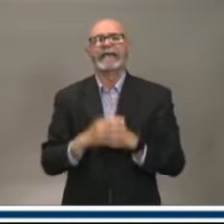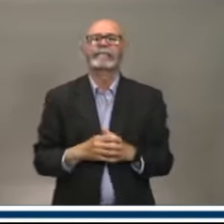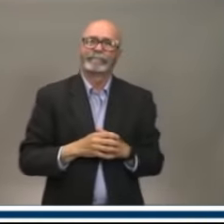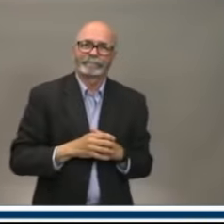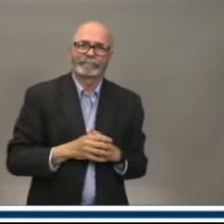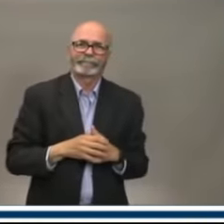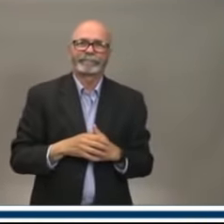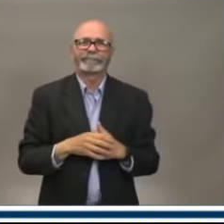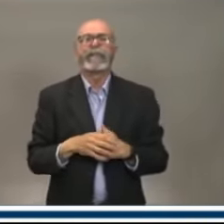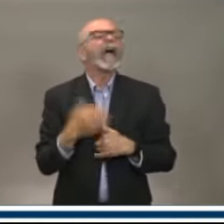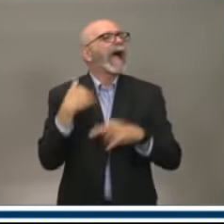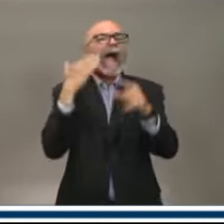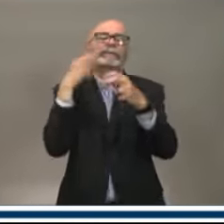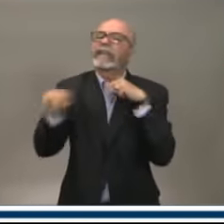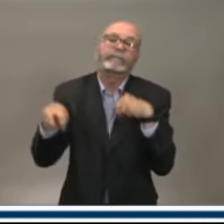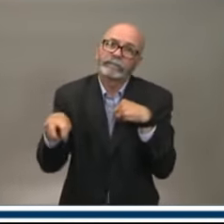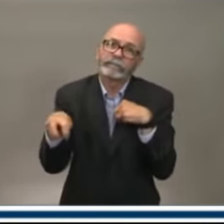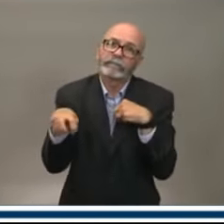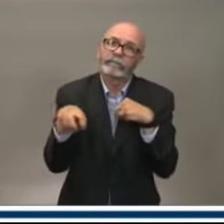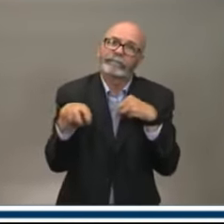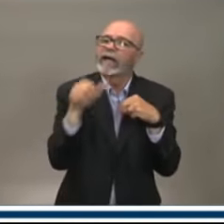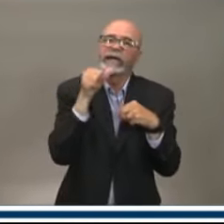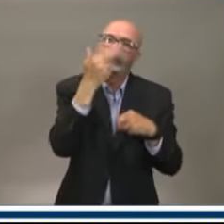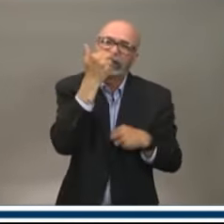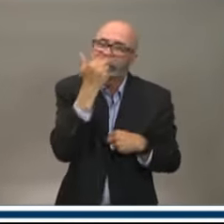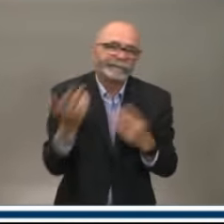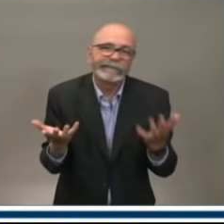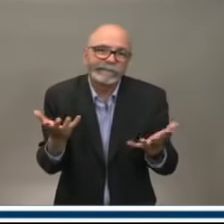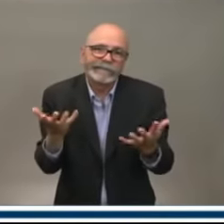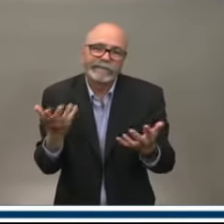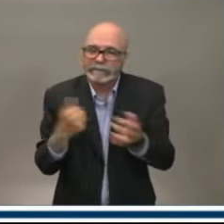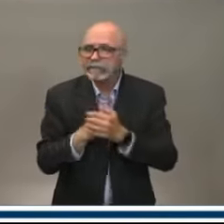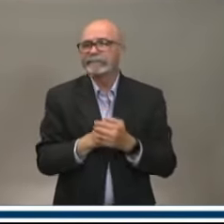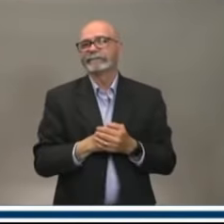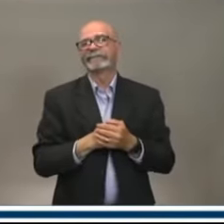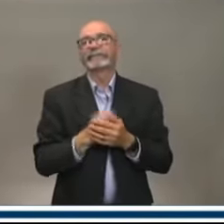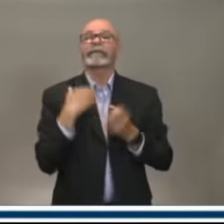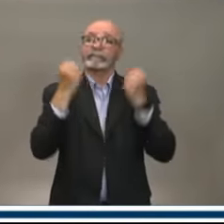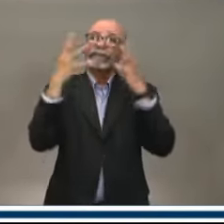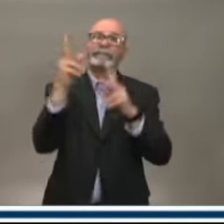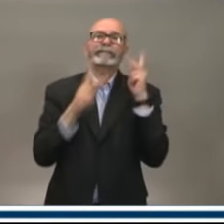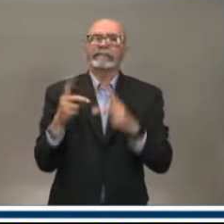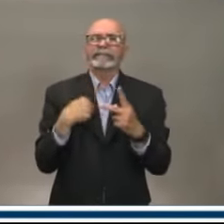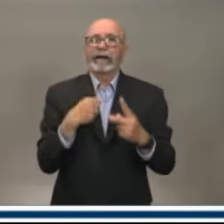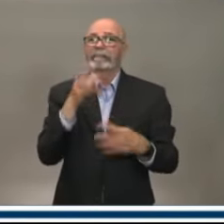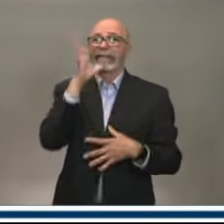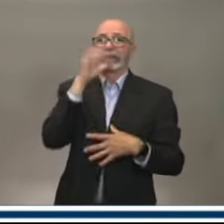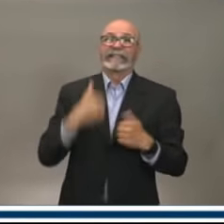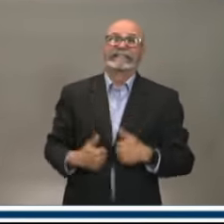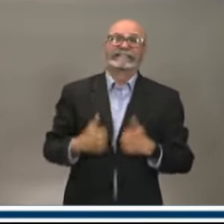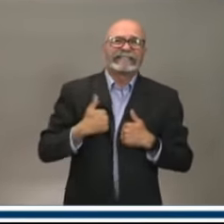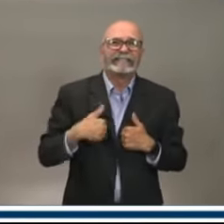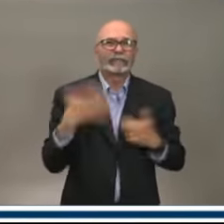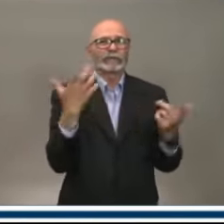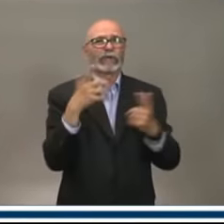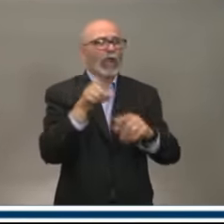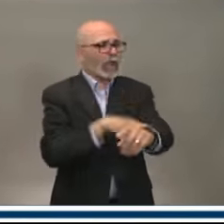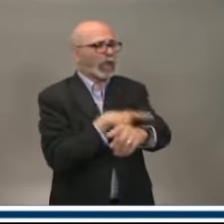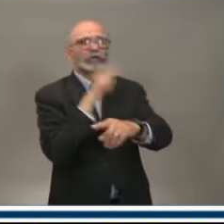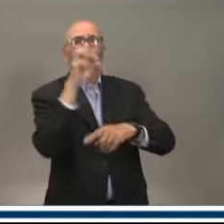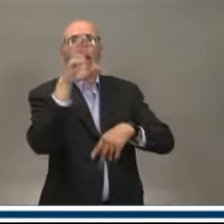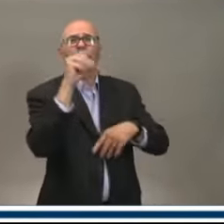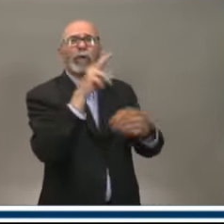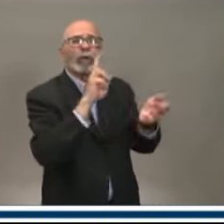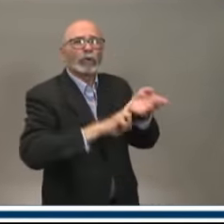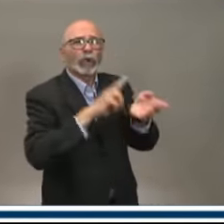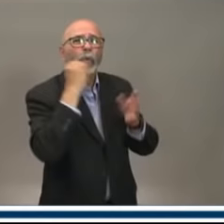this. Particularly, many people have mothers in long-term care facilities who are otherwise away from their families and would love to